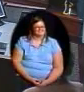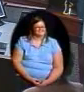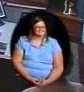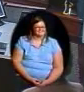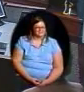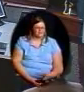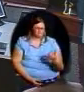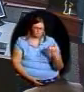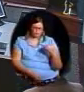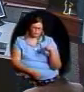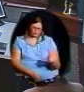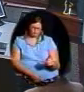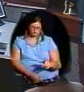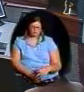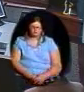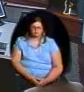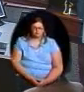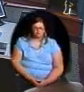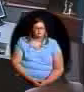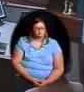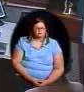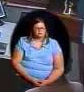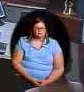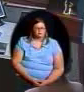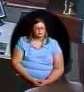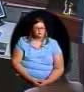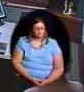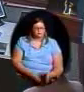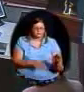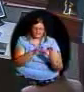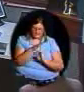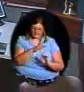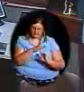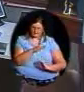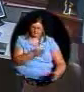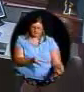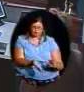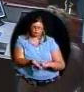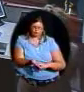Just one question, and that question would be with elementary enrollments.